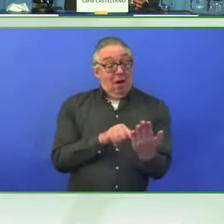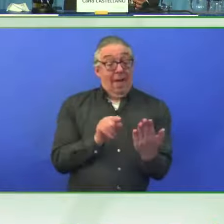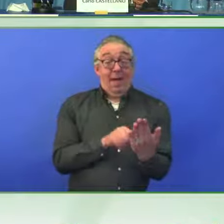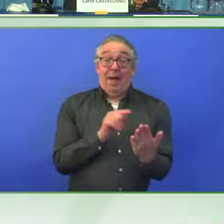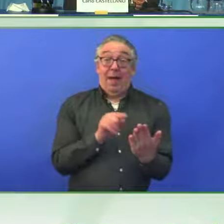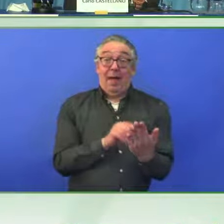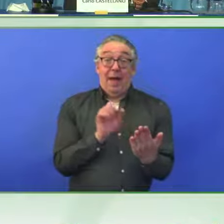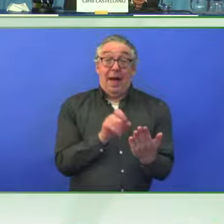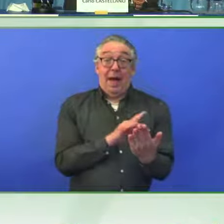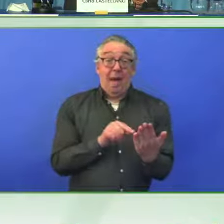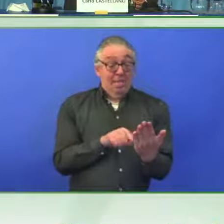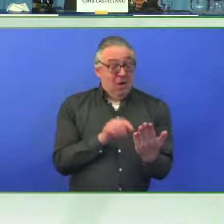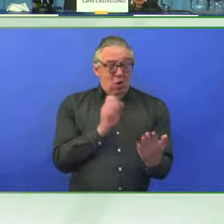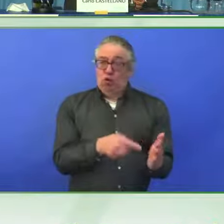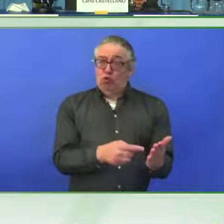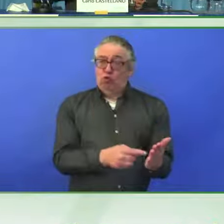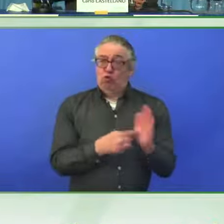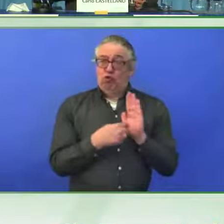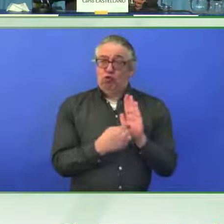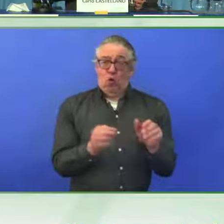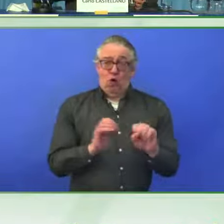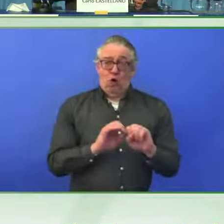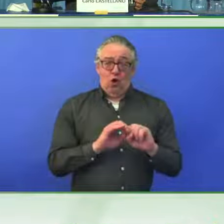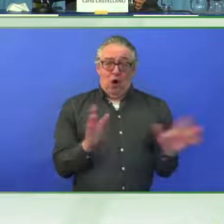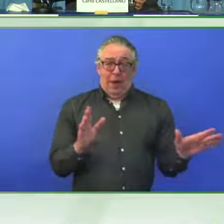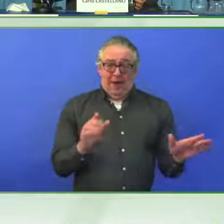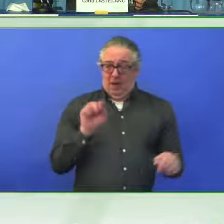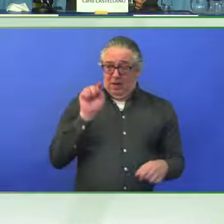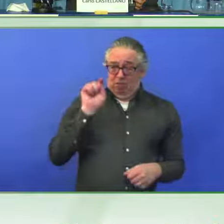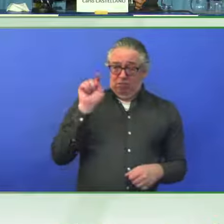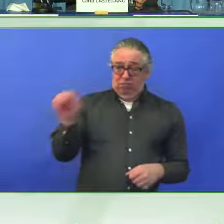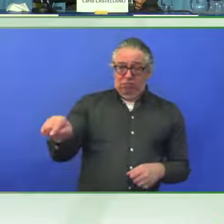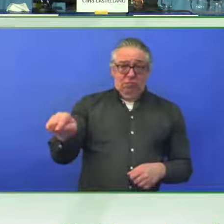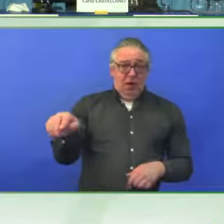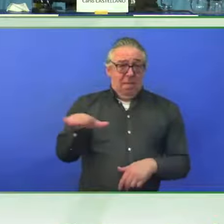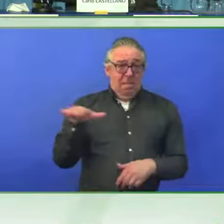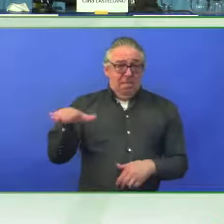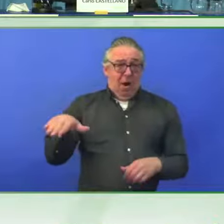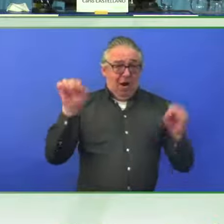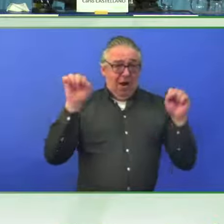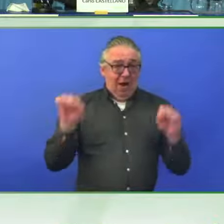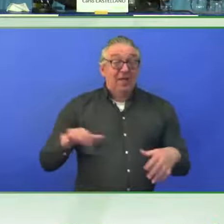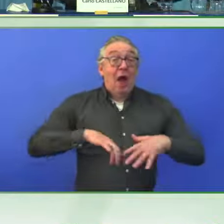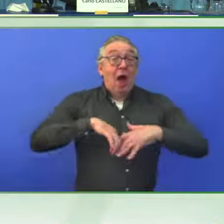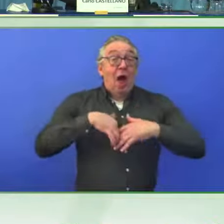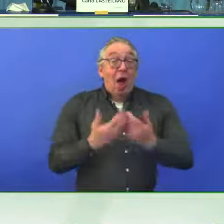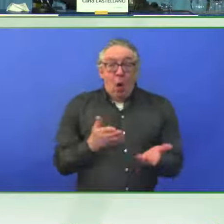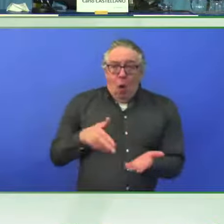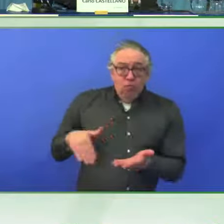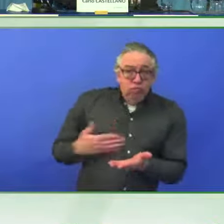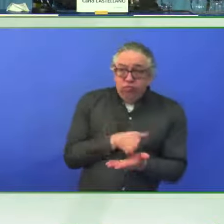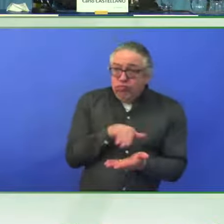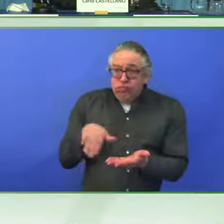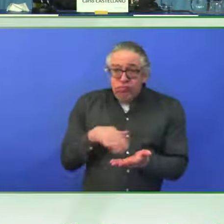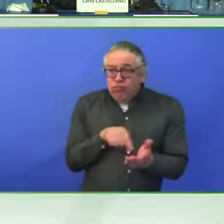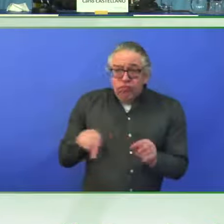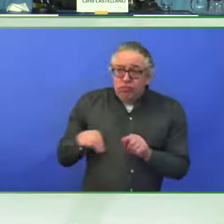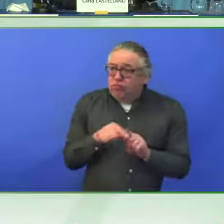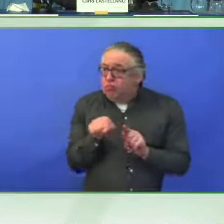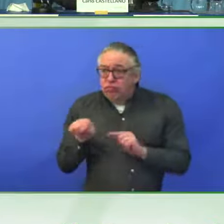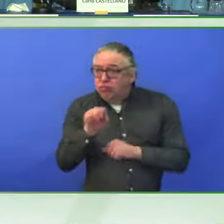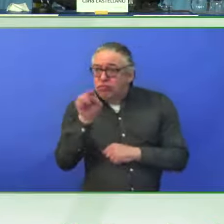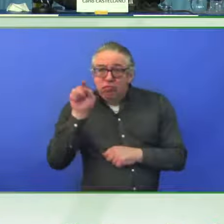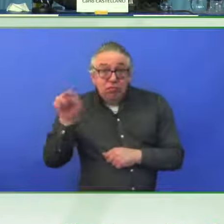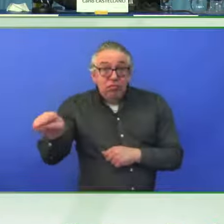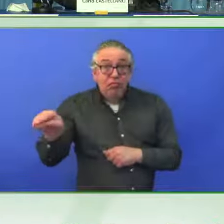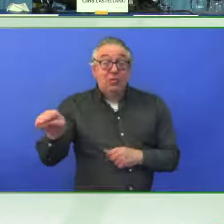are, which are the rules to park in this city, in the local city. You can be driving up to there,